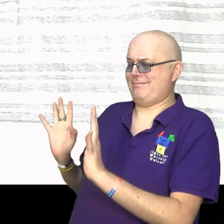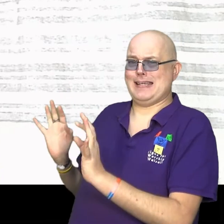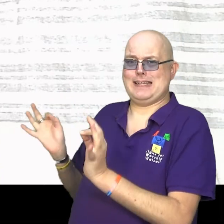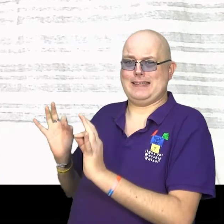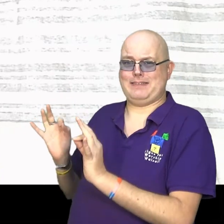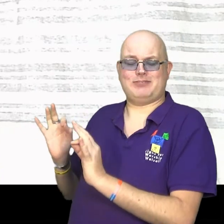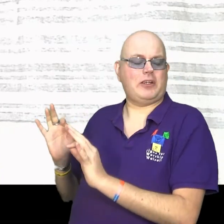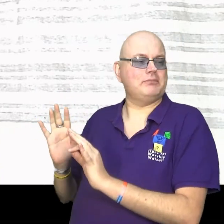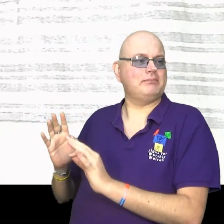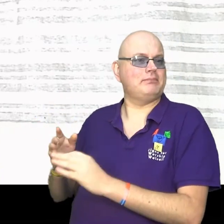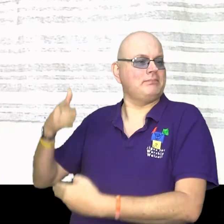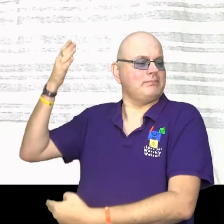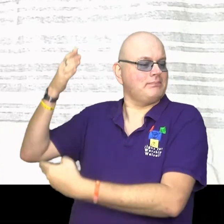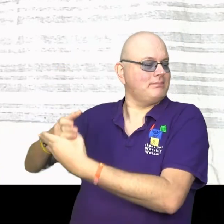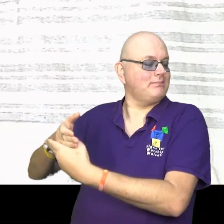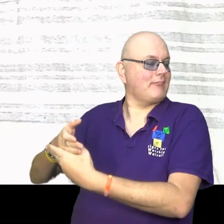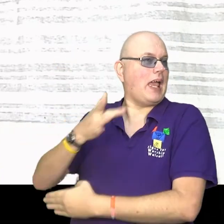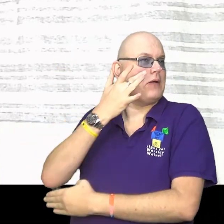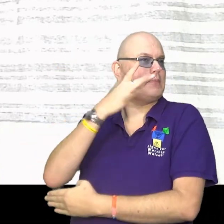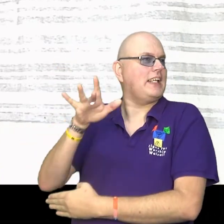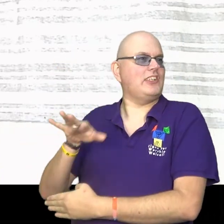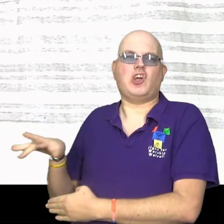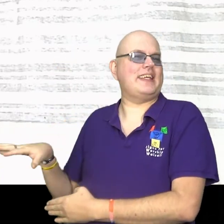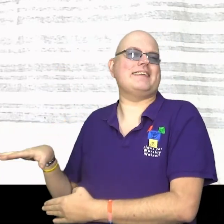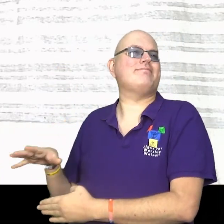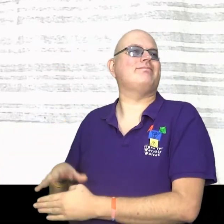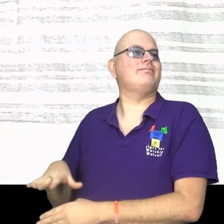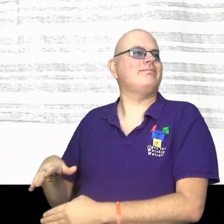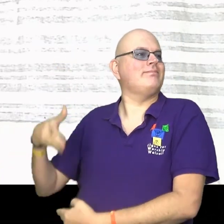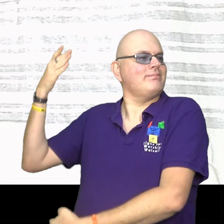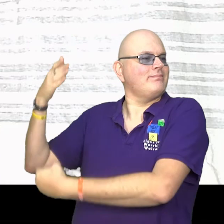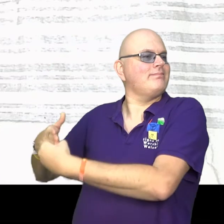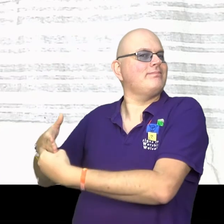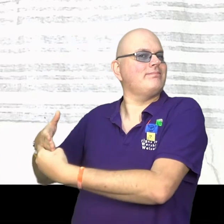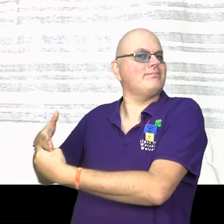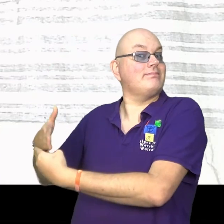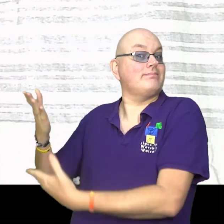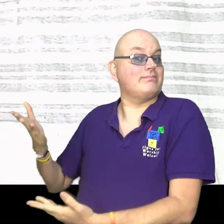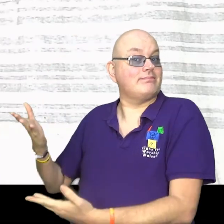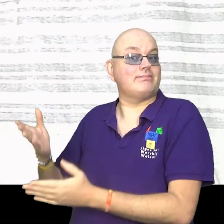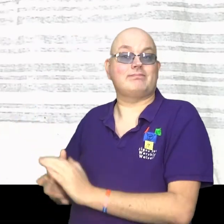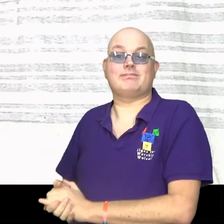do anything, so he shut his eyes and he pretended it wasn't there.